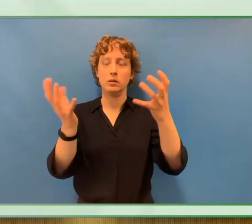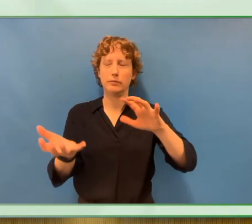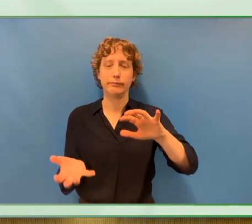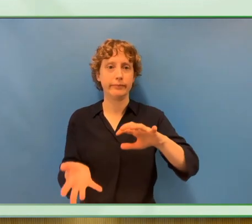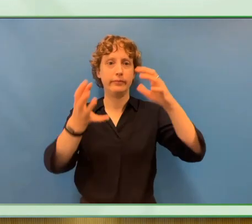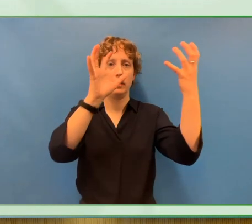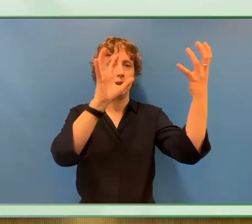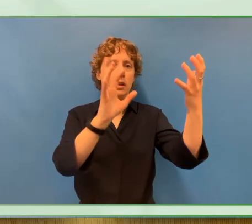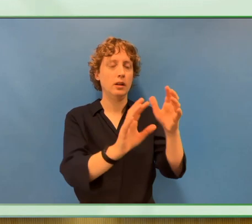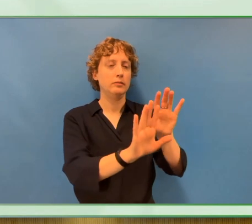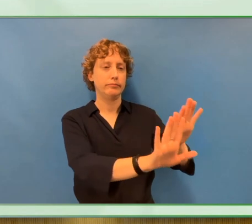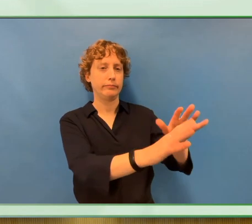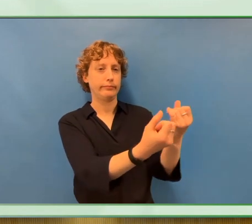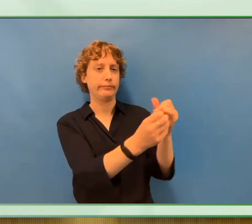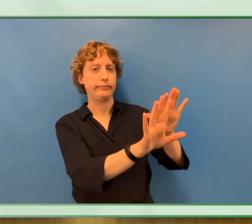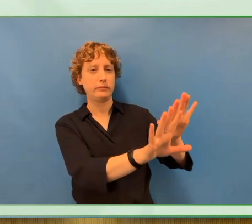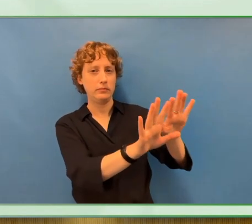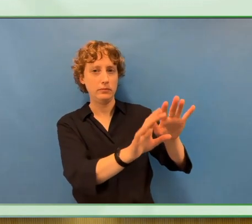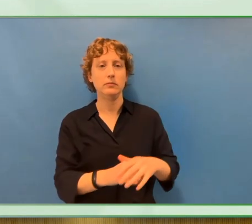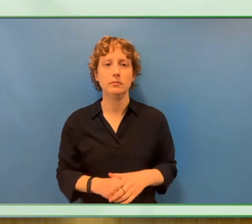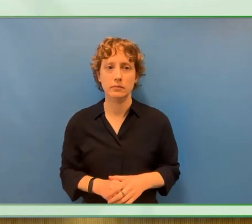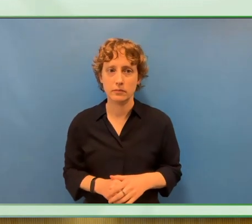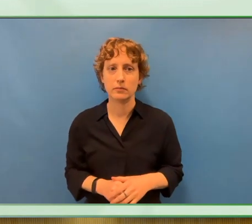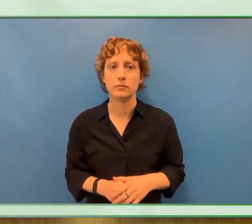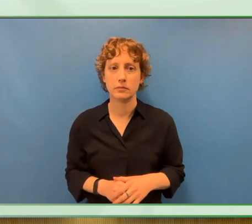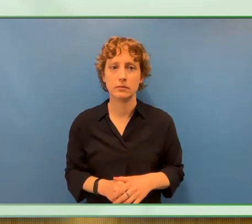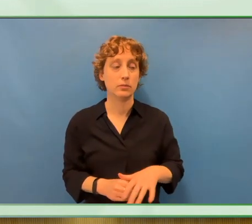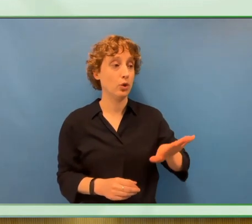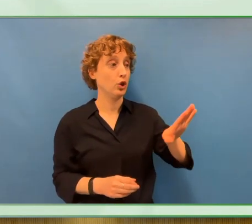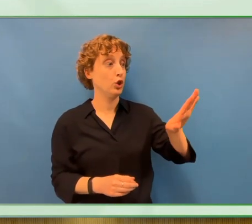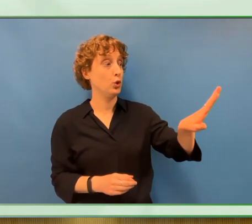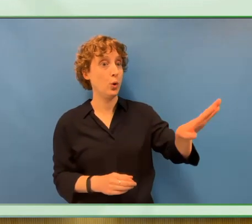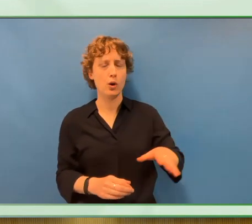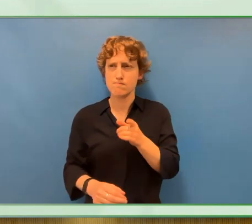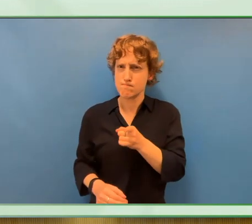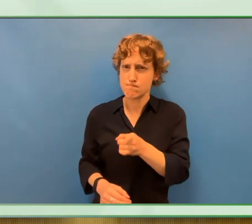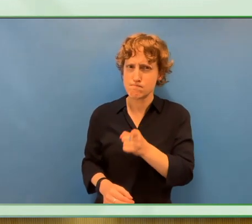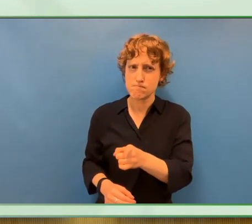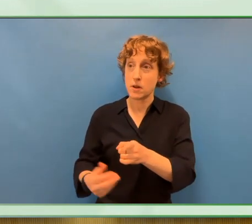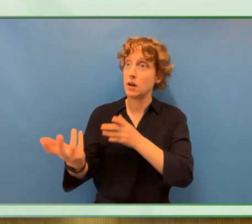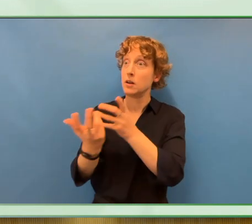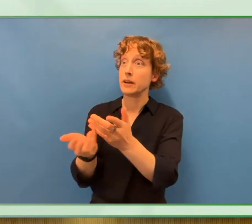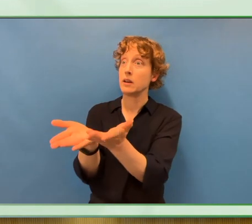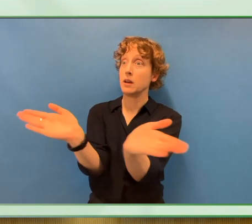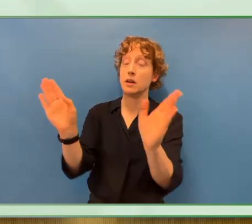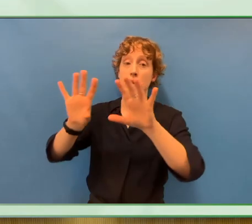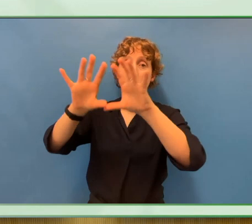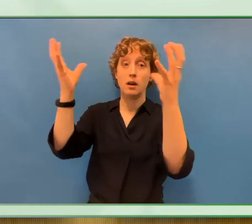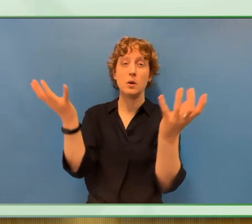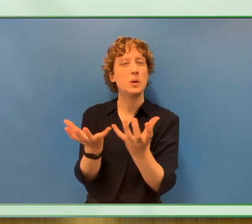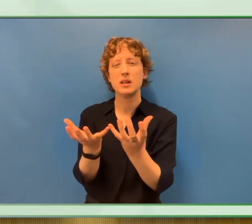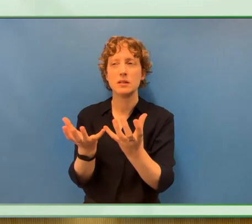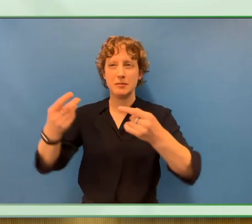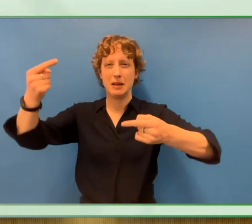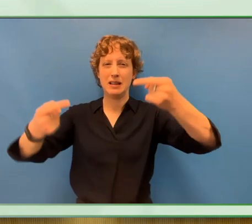risk. So I don't think this argument works as well as we want it to, just because of the nature of what politics is happening around the world. If